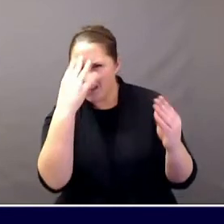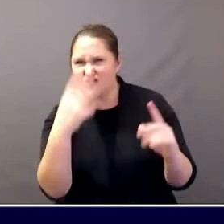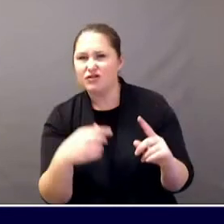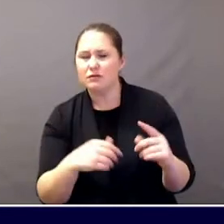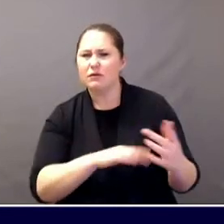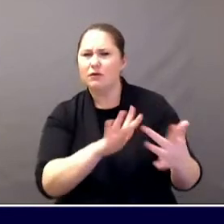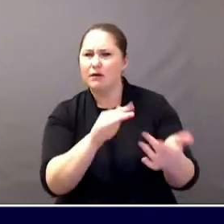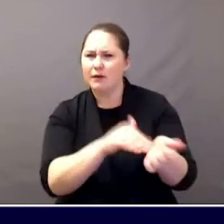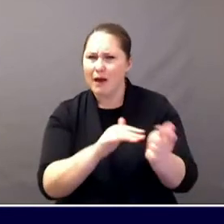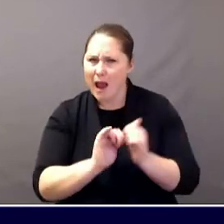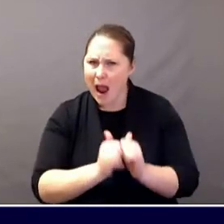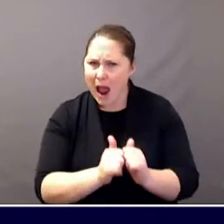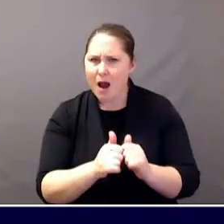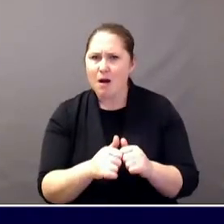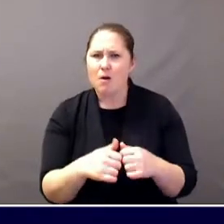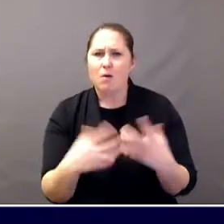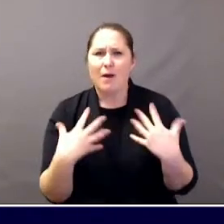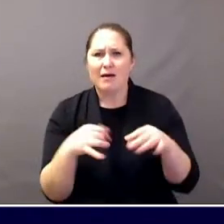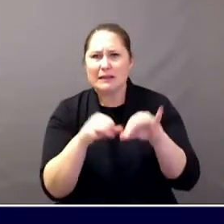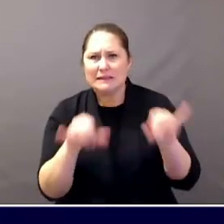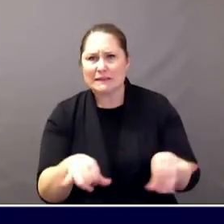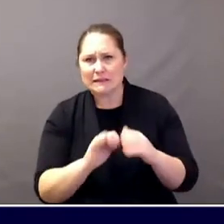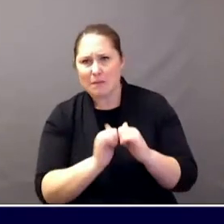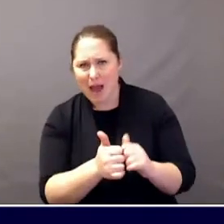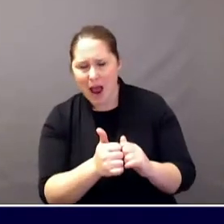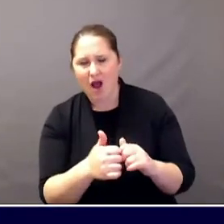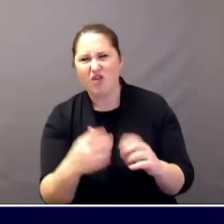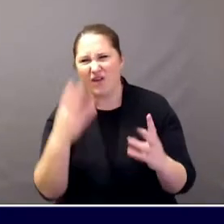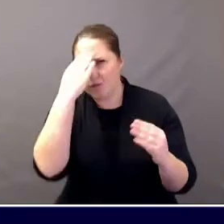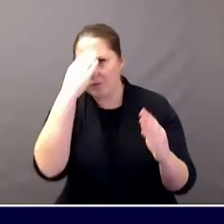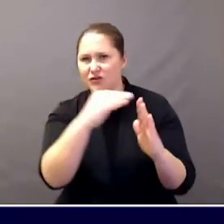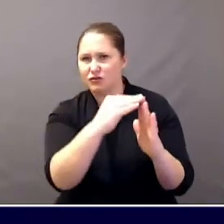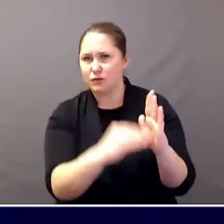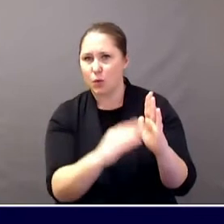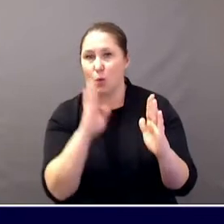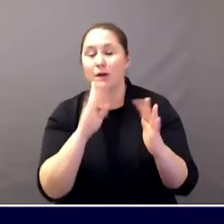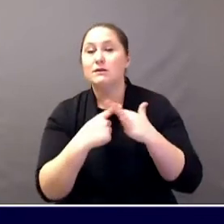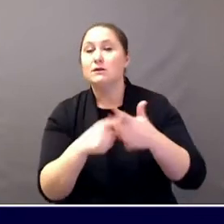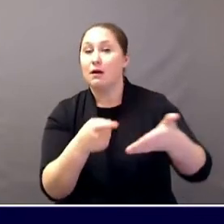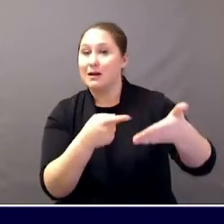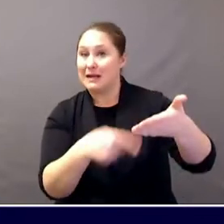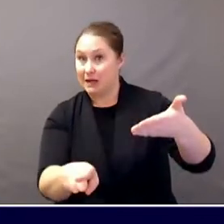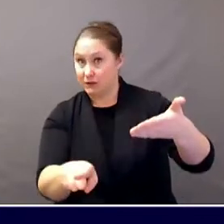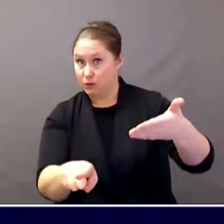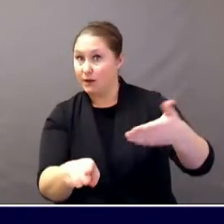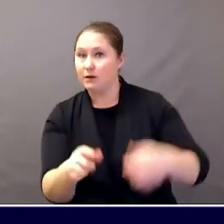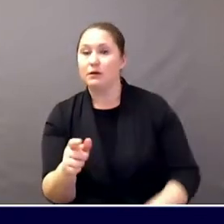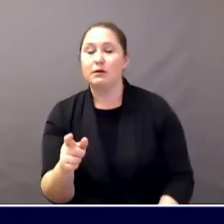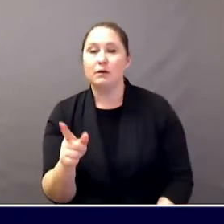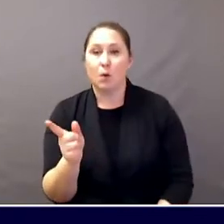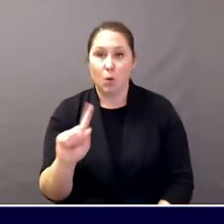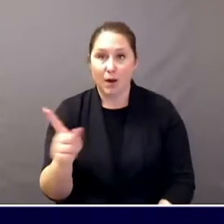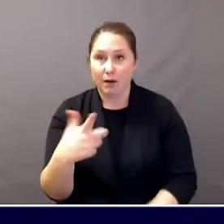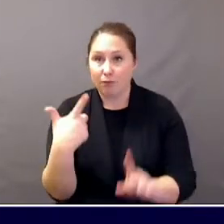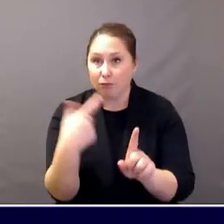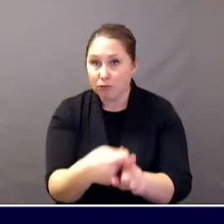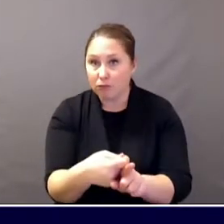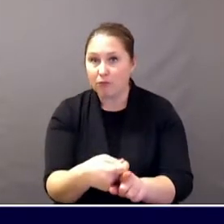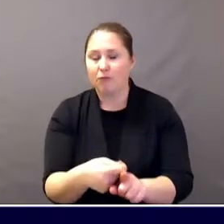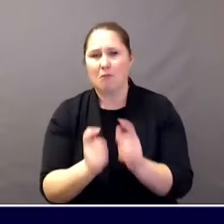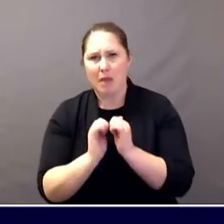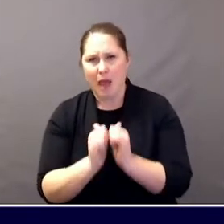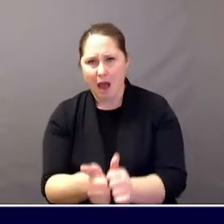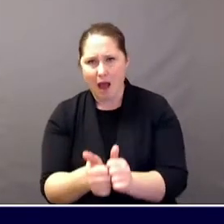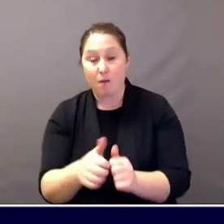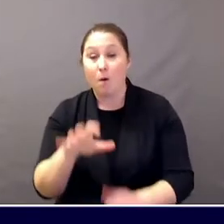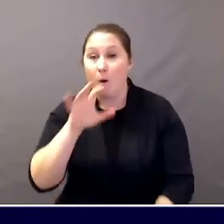system, wherever else they get healthcare. So we will be providing information beginning next week on where people can go when they are 70 and older and are looking